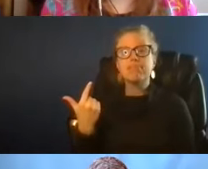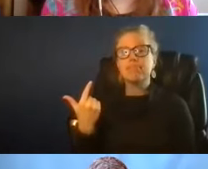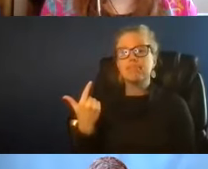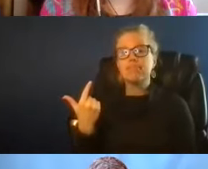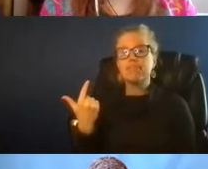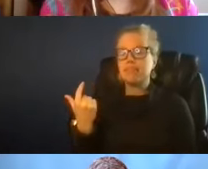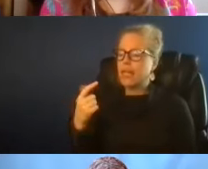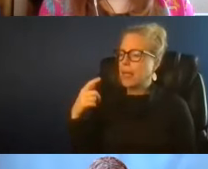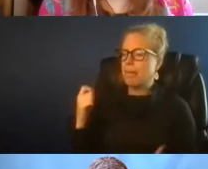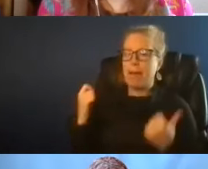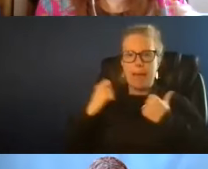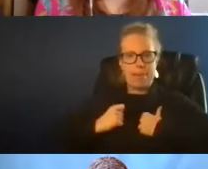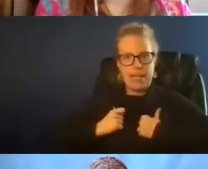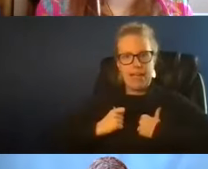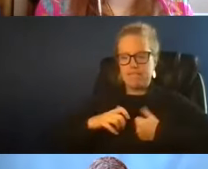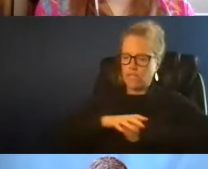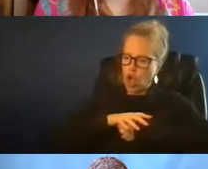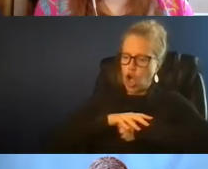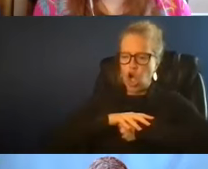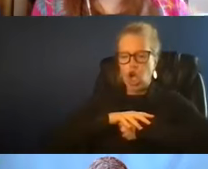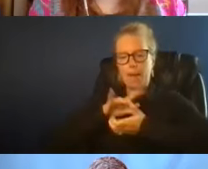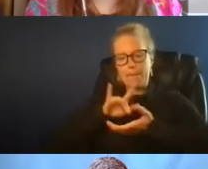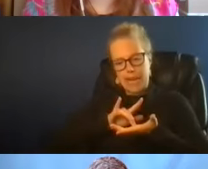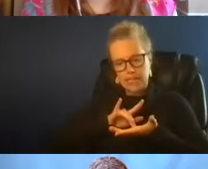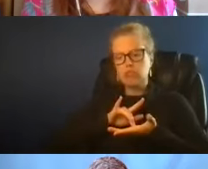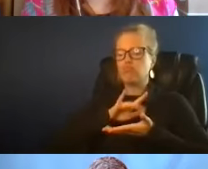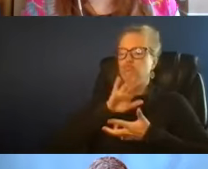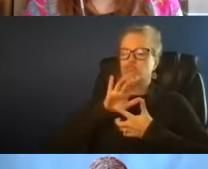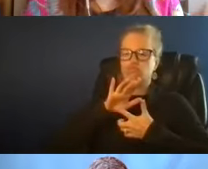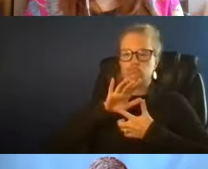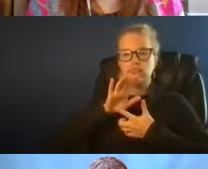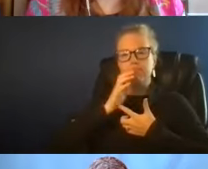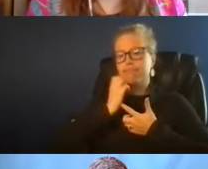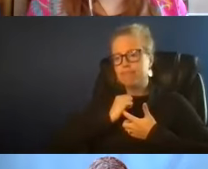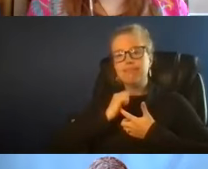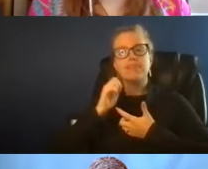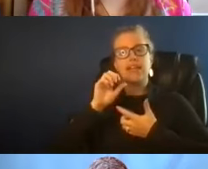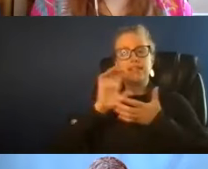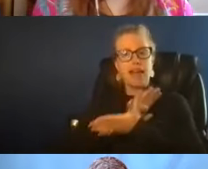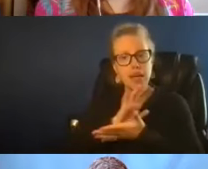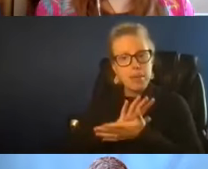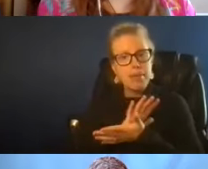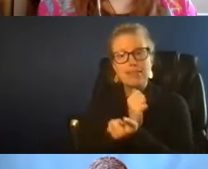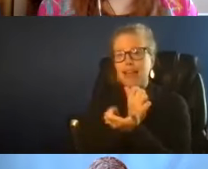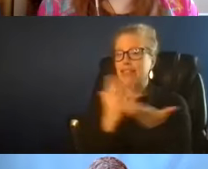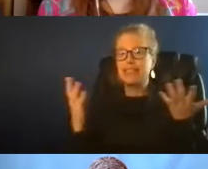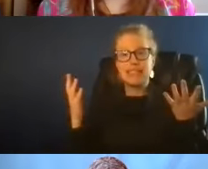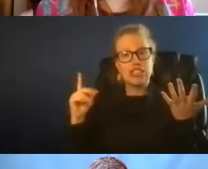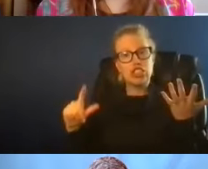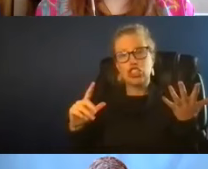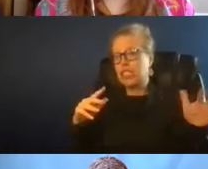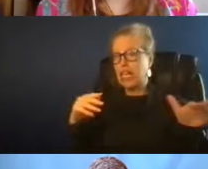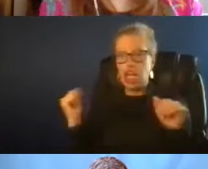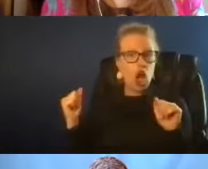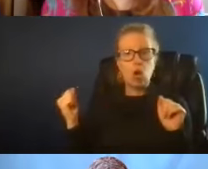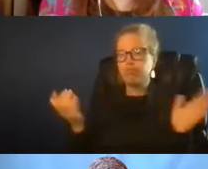the little backpack full of medications, vital documents, all of the stuff that when you gotta go, you need to